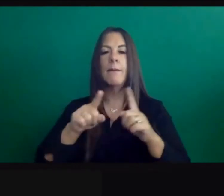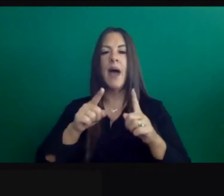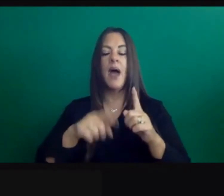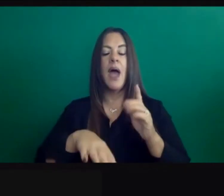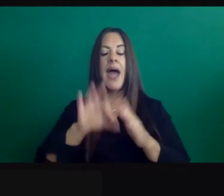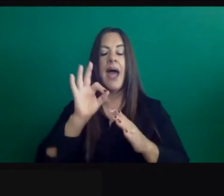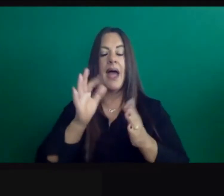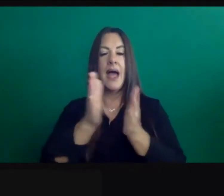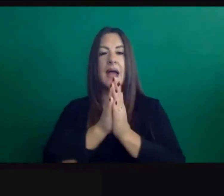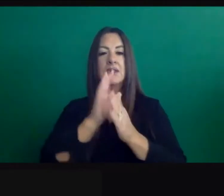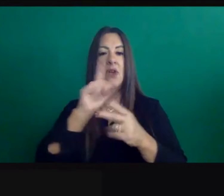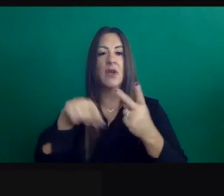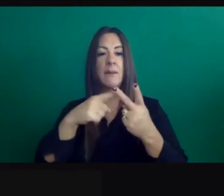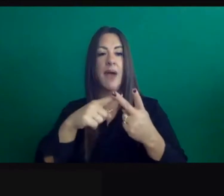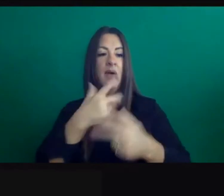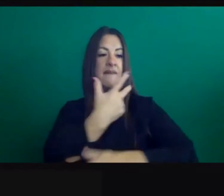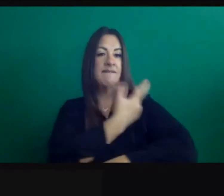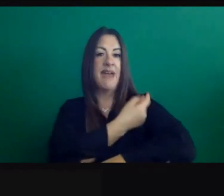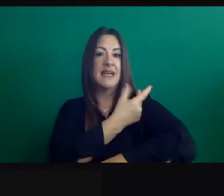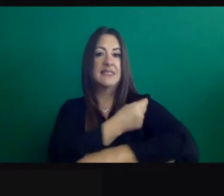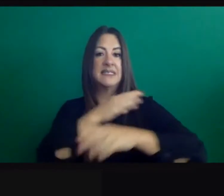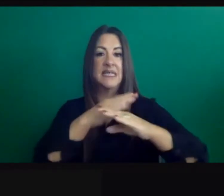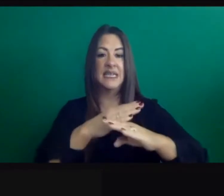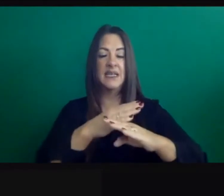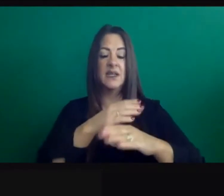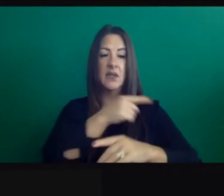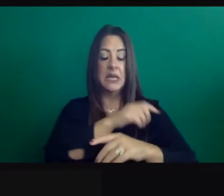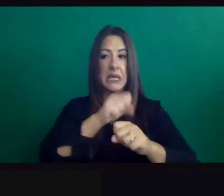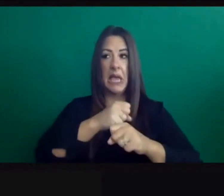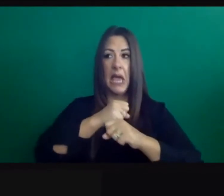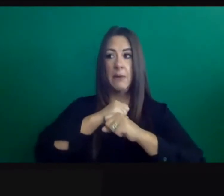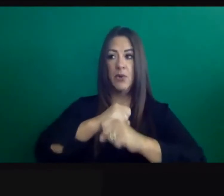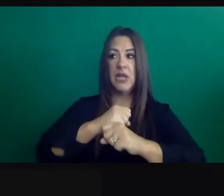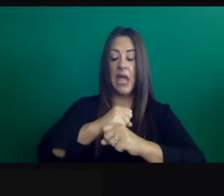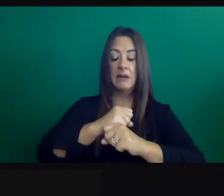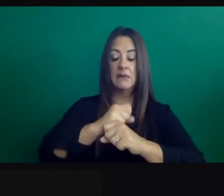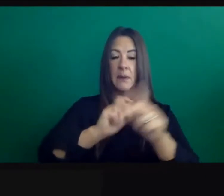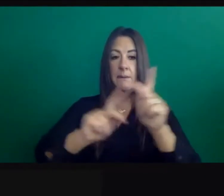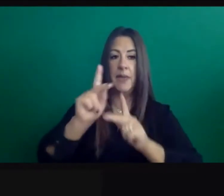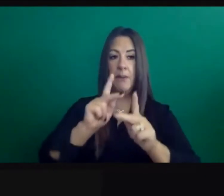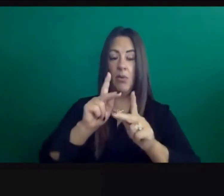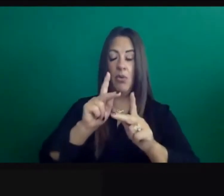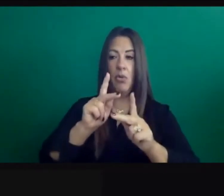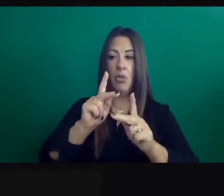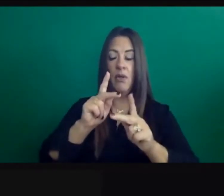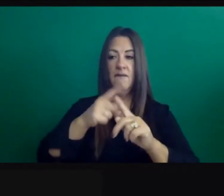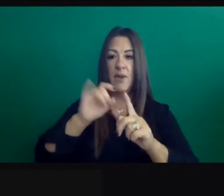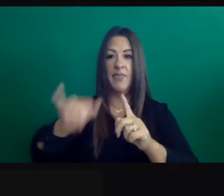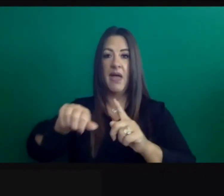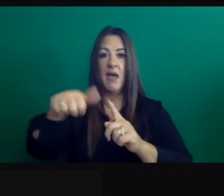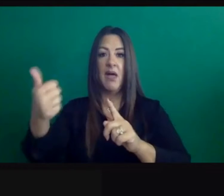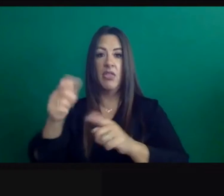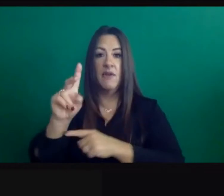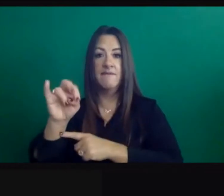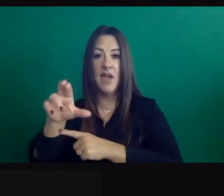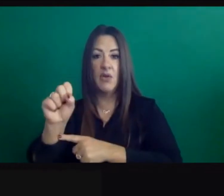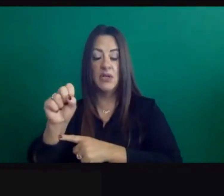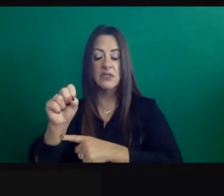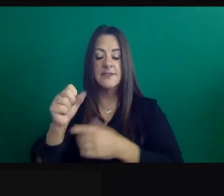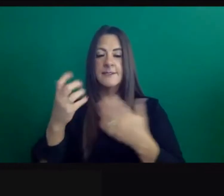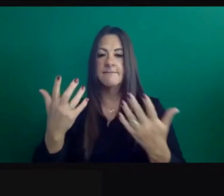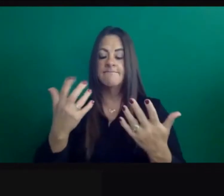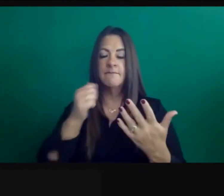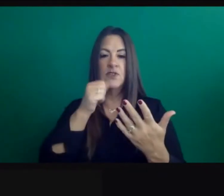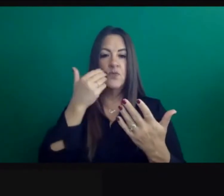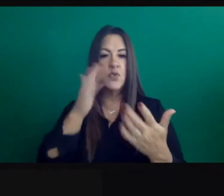to ask that question about, but we don't yet have any determination that there is reduced efficacy of the vaccines because of